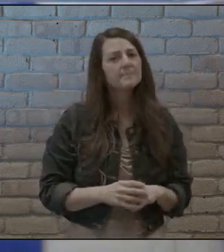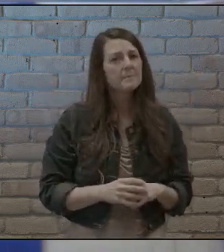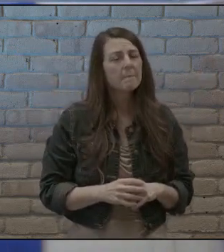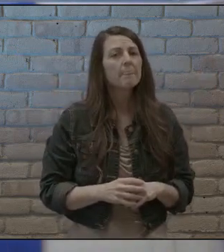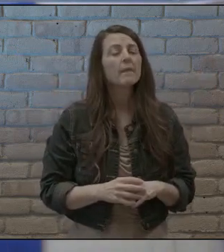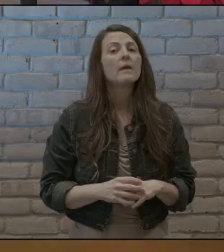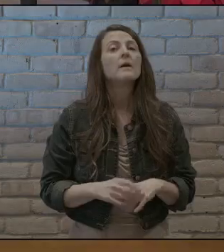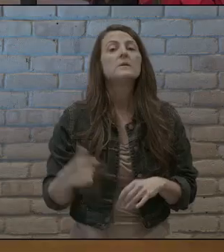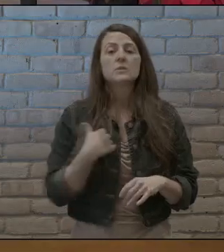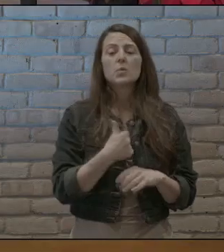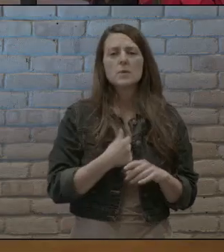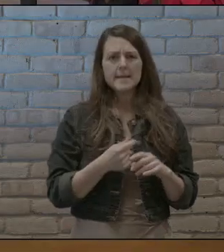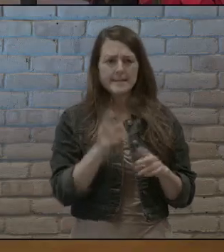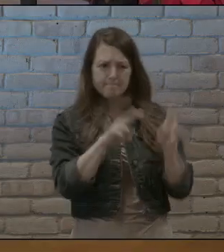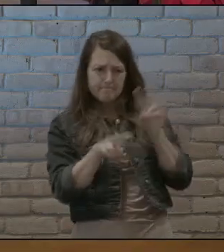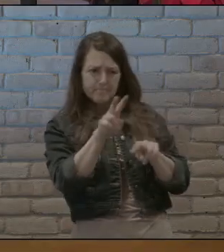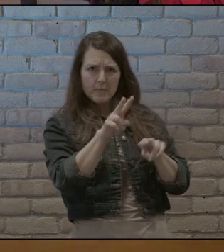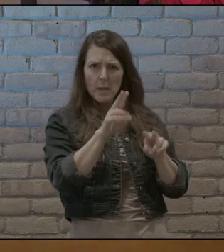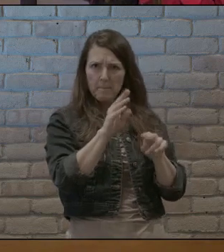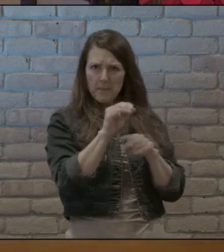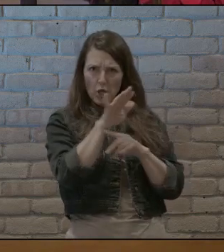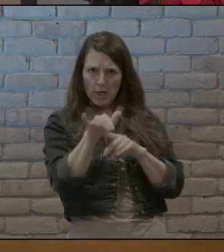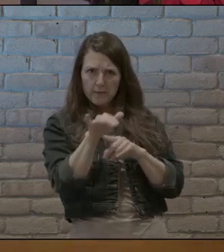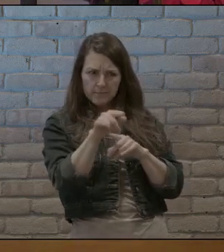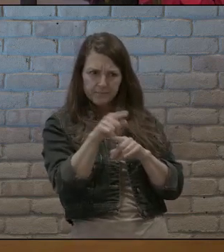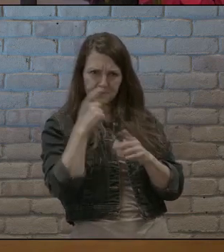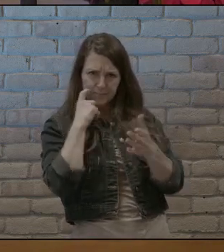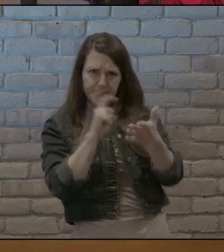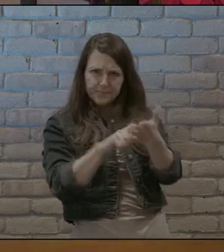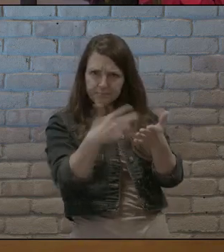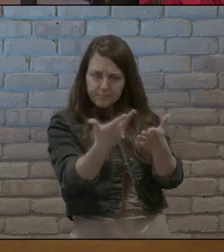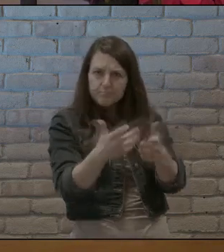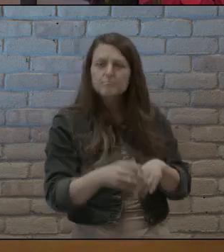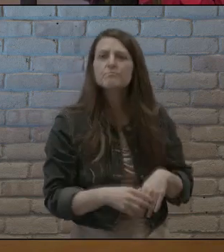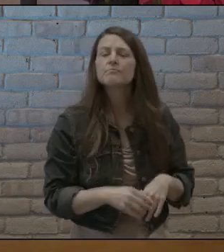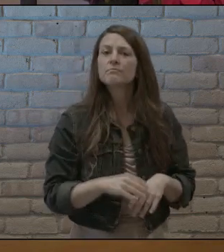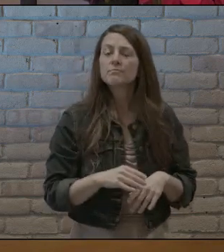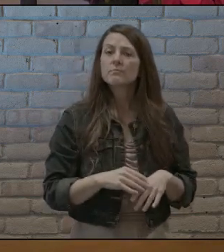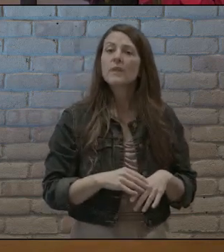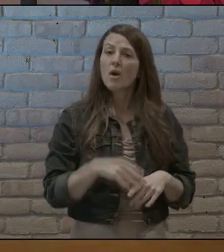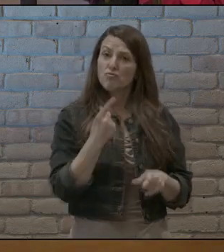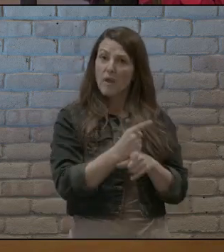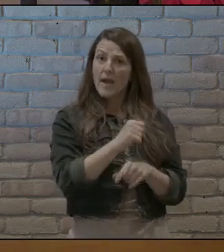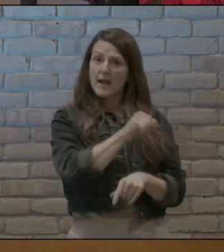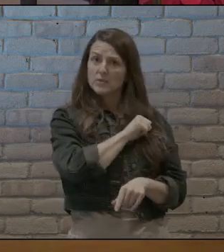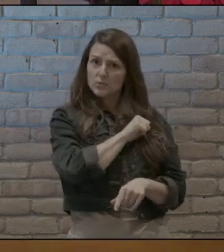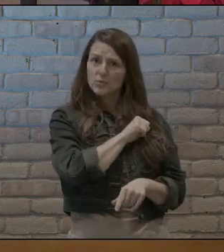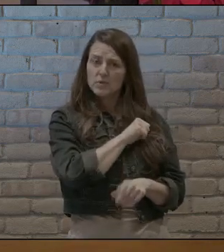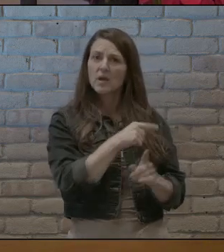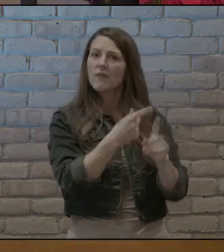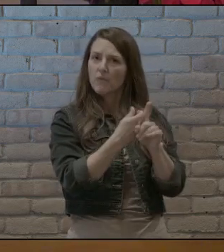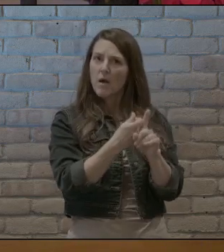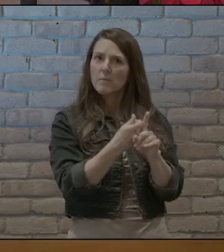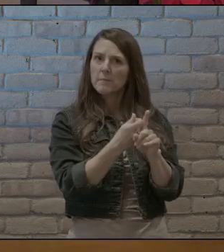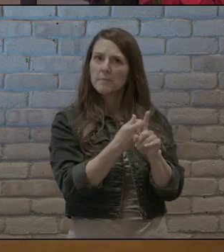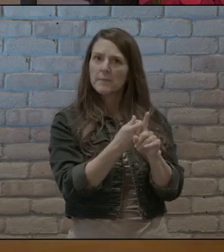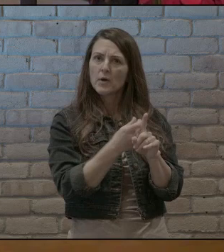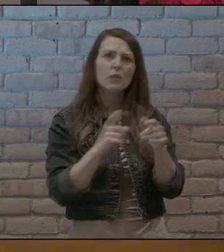so as we look at Mary, what we see is this, that a right attitude comes by seeking